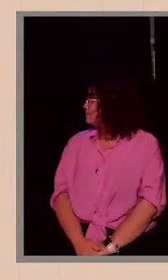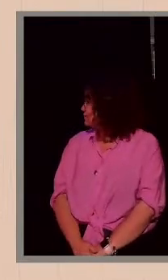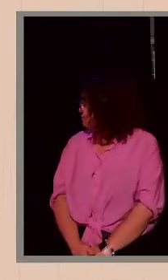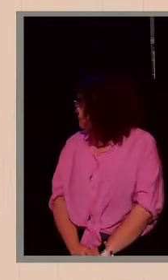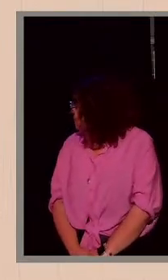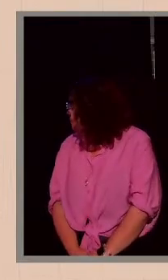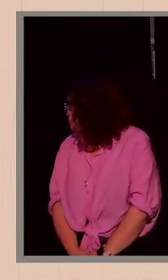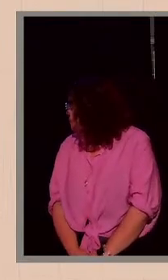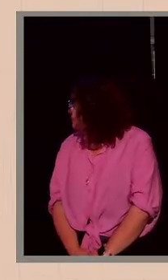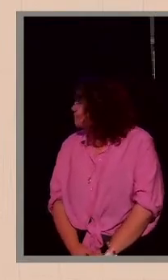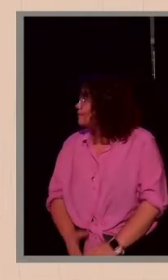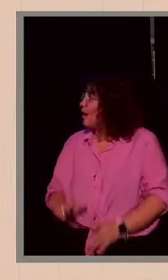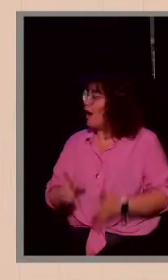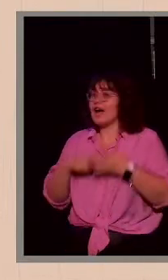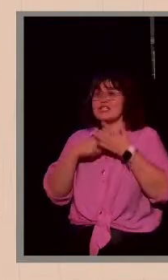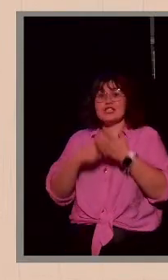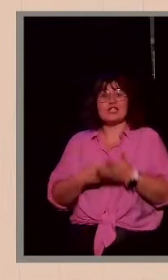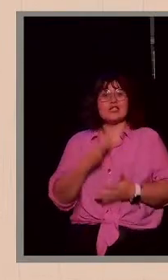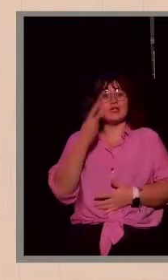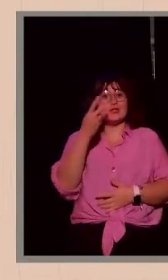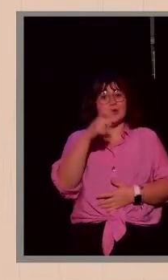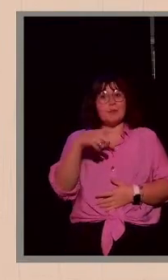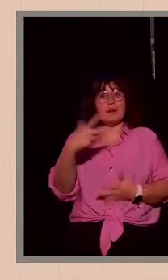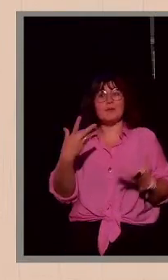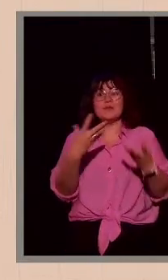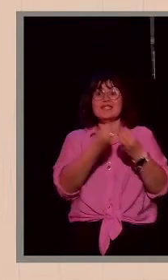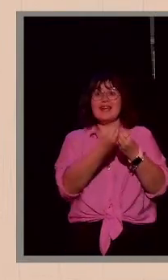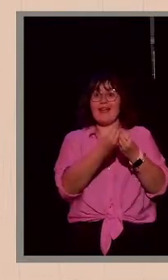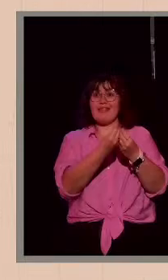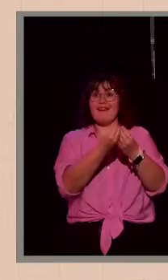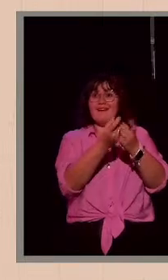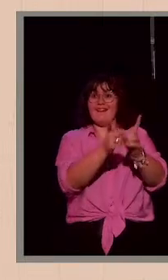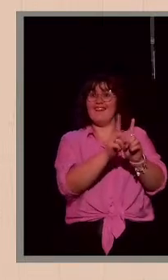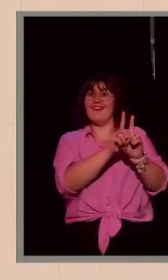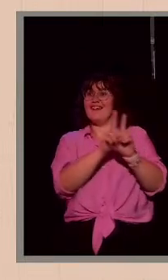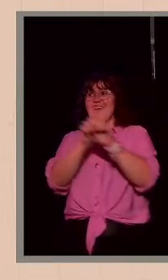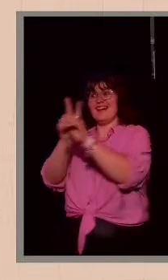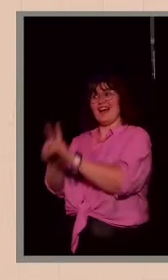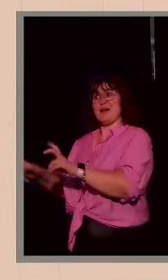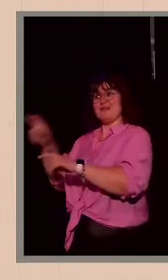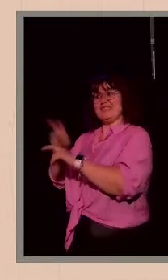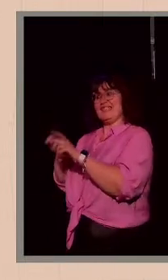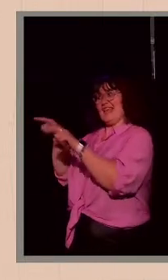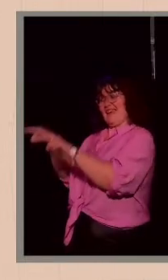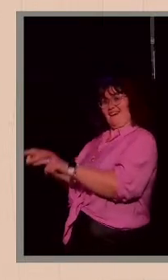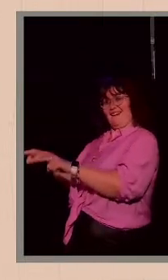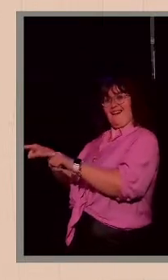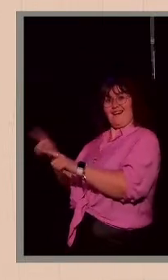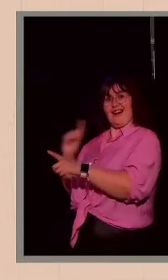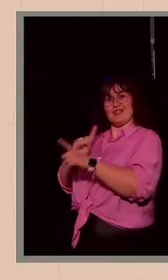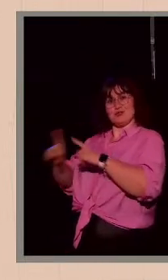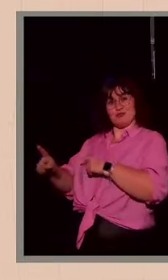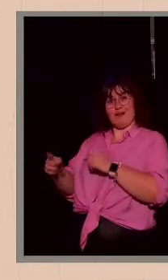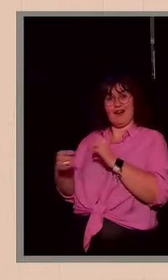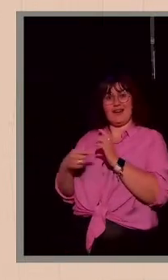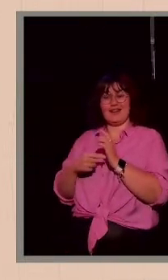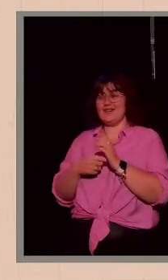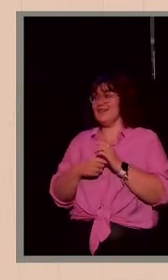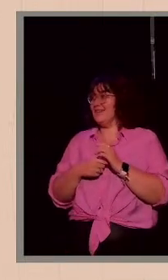I suggest that 2 people who came together come and sit here and